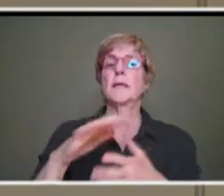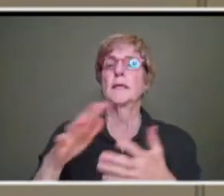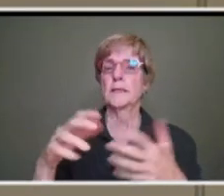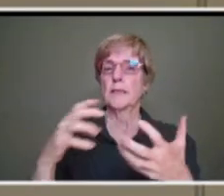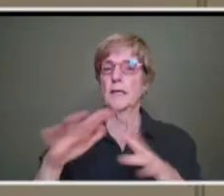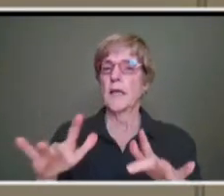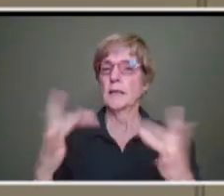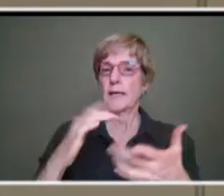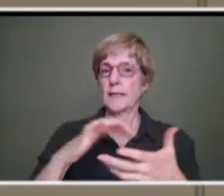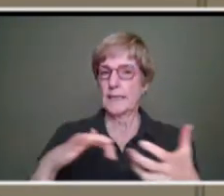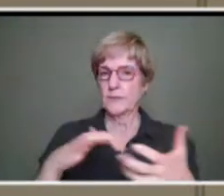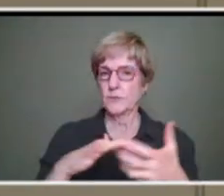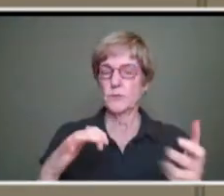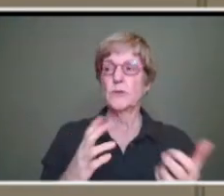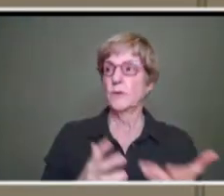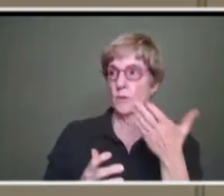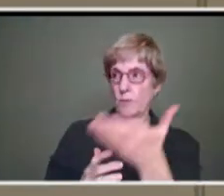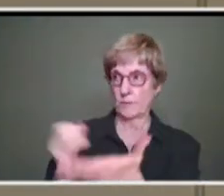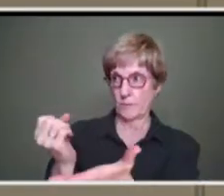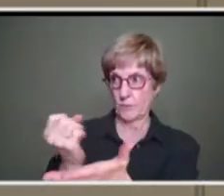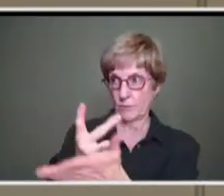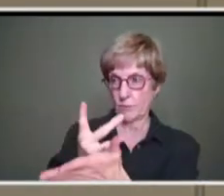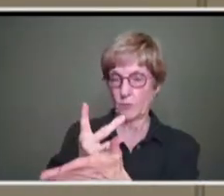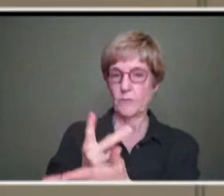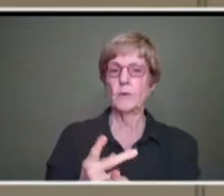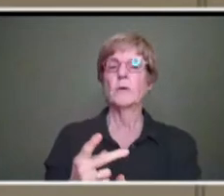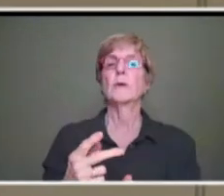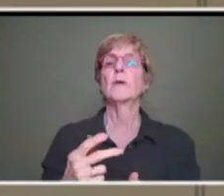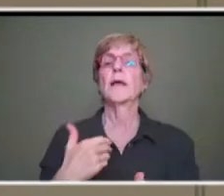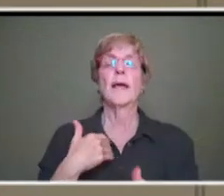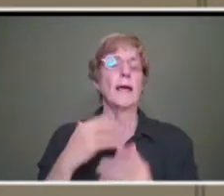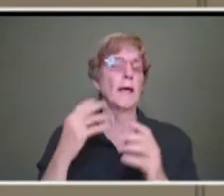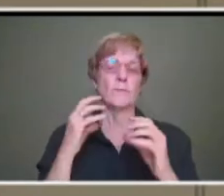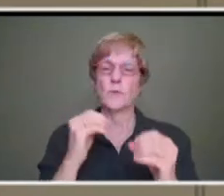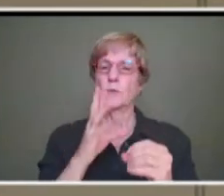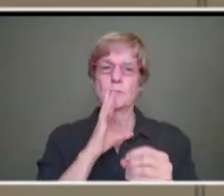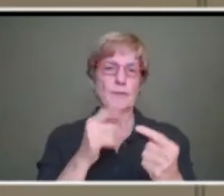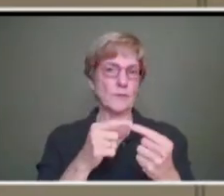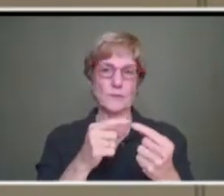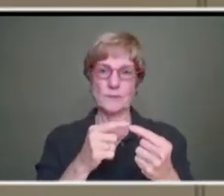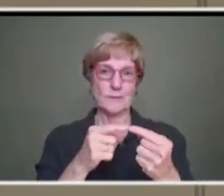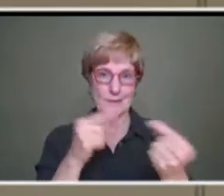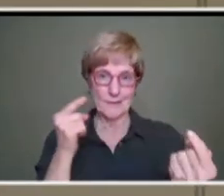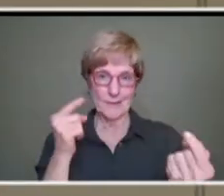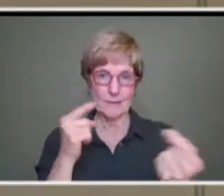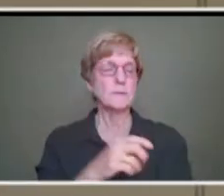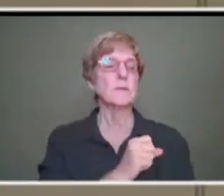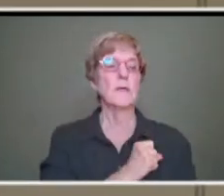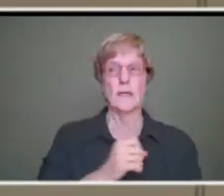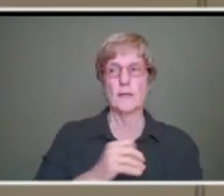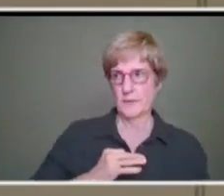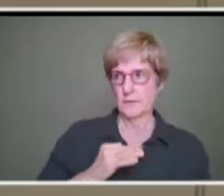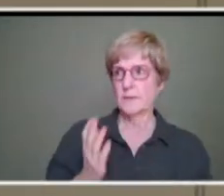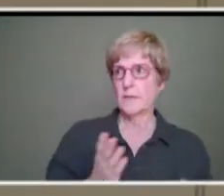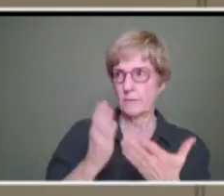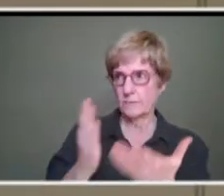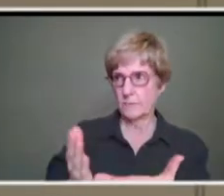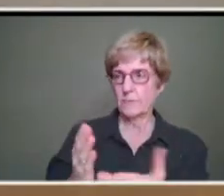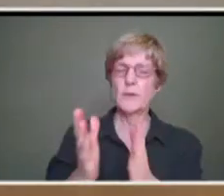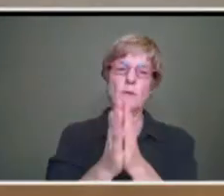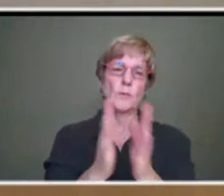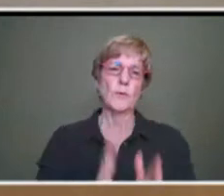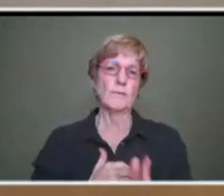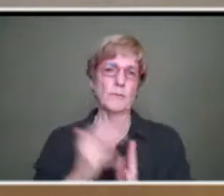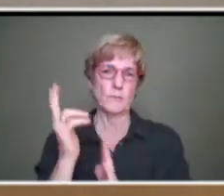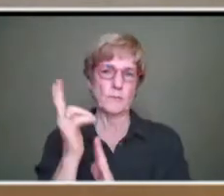petition uh we have uh no speakers against so after the stats presentation the petitioner will have three minutes